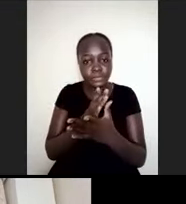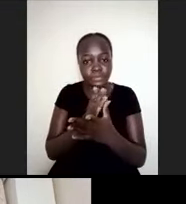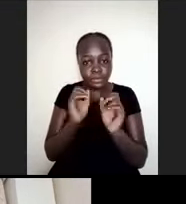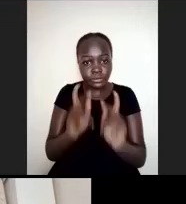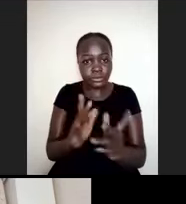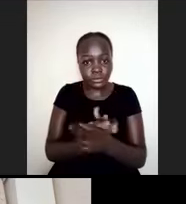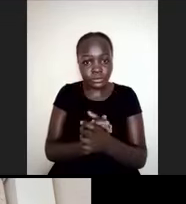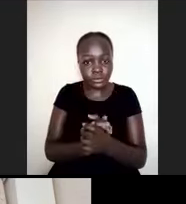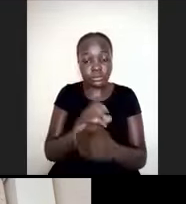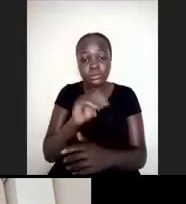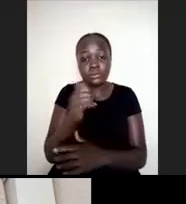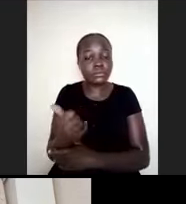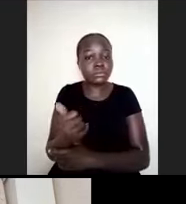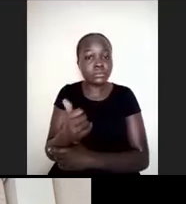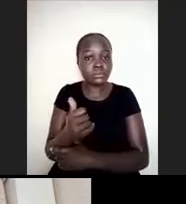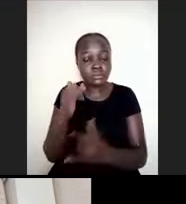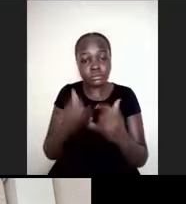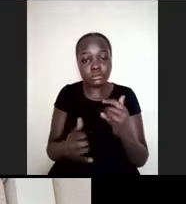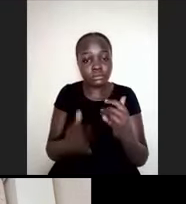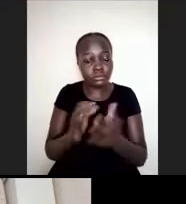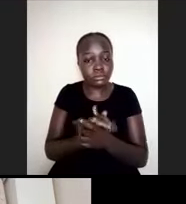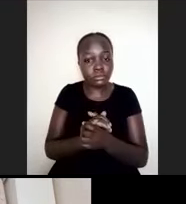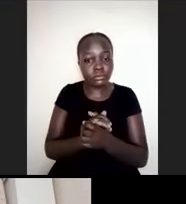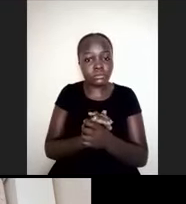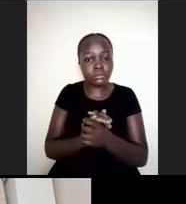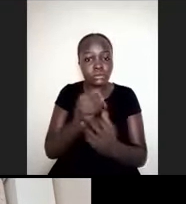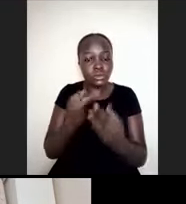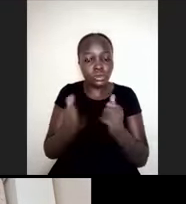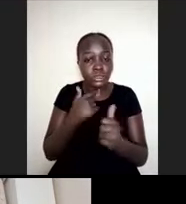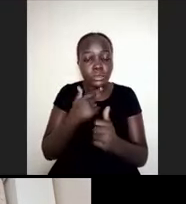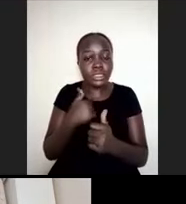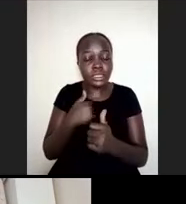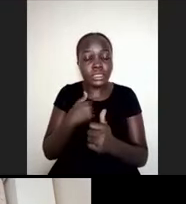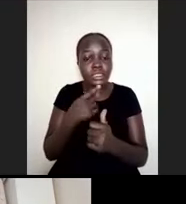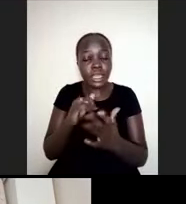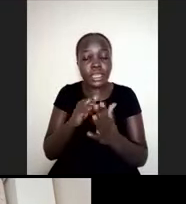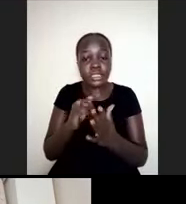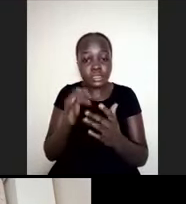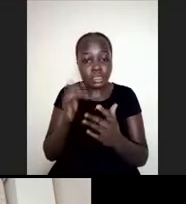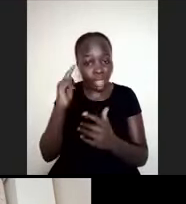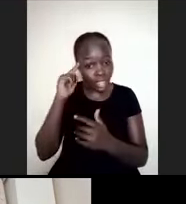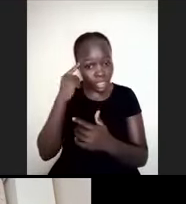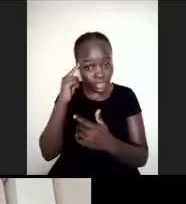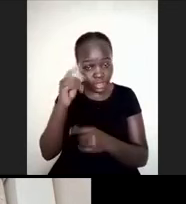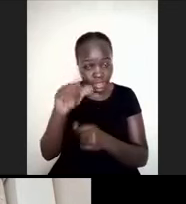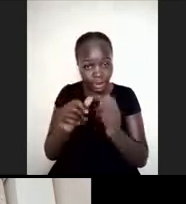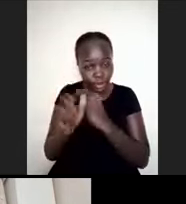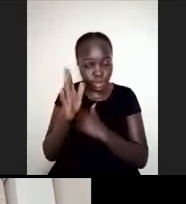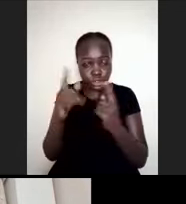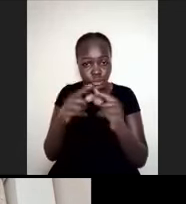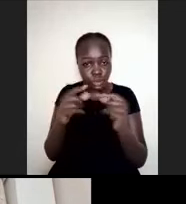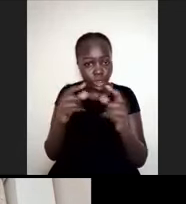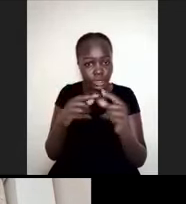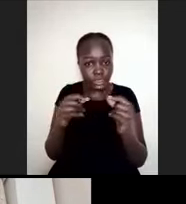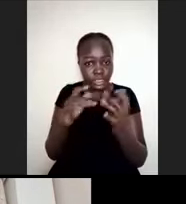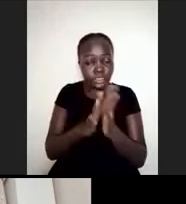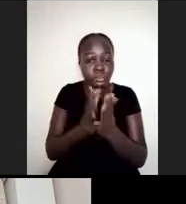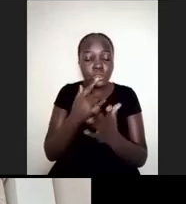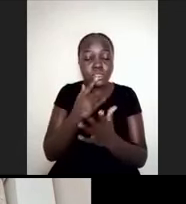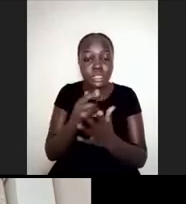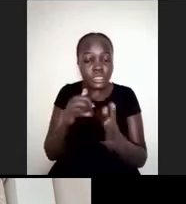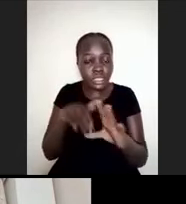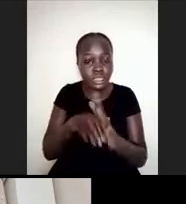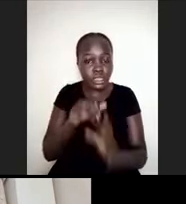Another issue I want to tell you about, which I mentioned earlier, is meditating God's word, okay? The Lord says in Joshua 1:8